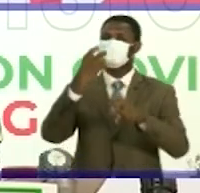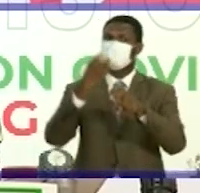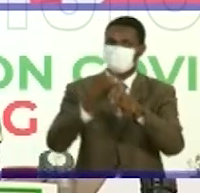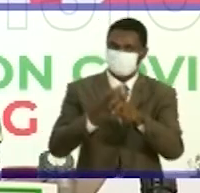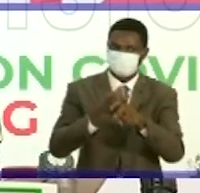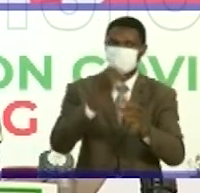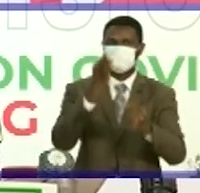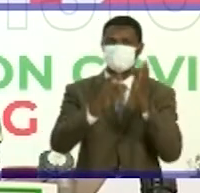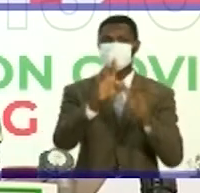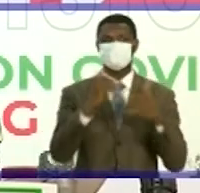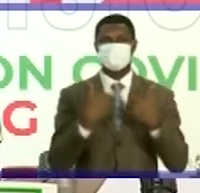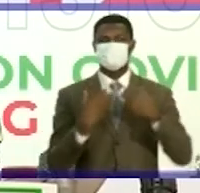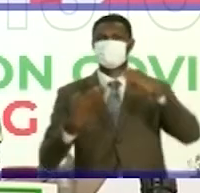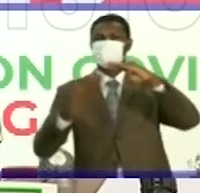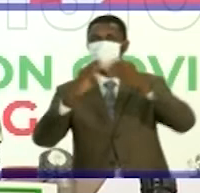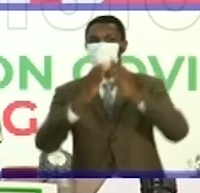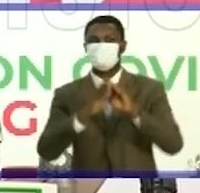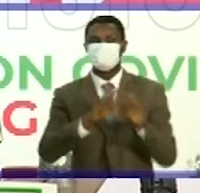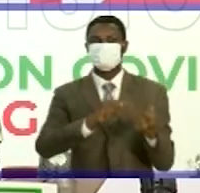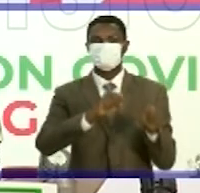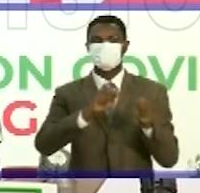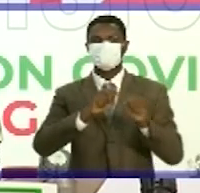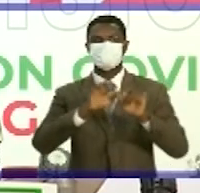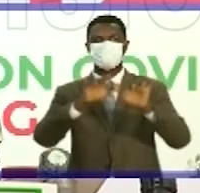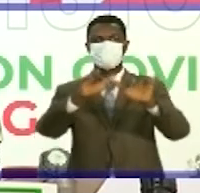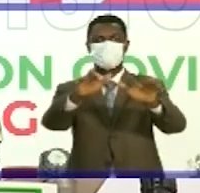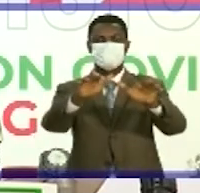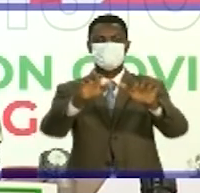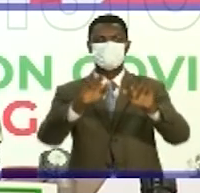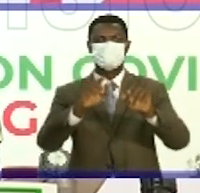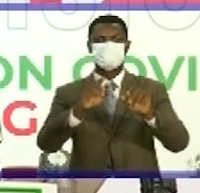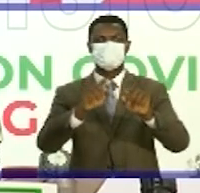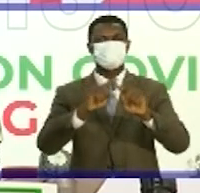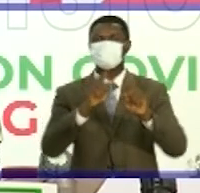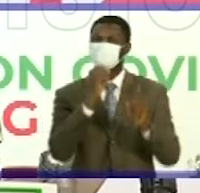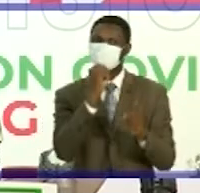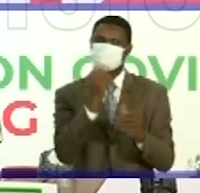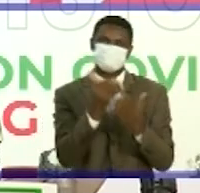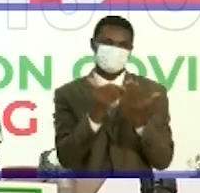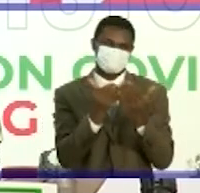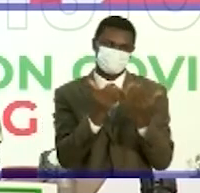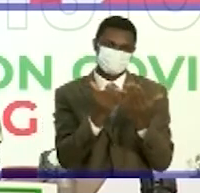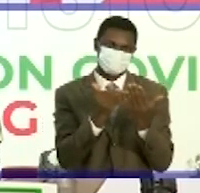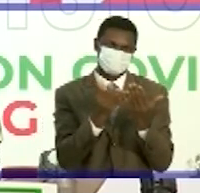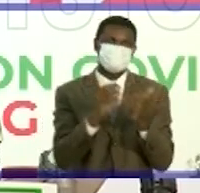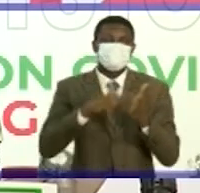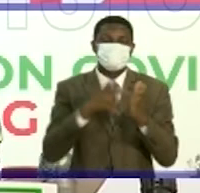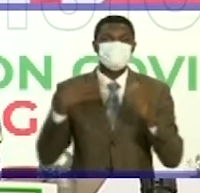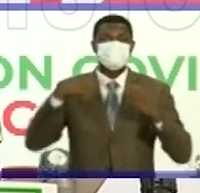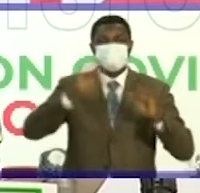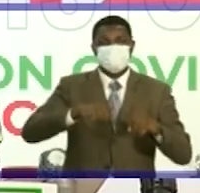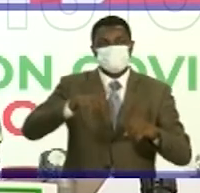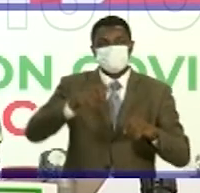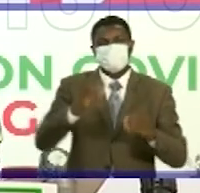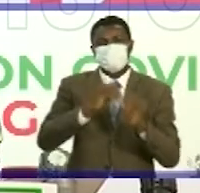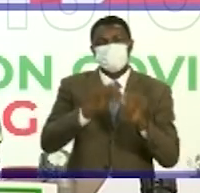community transmission, but it's not impossible. It just means we have to deploy more resources collectively. So at the moment, for